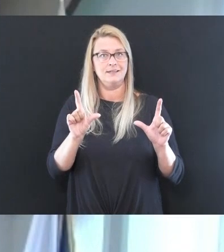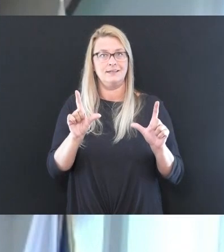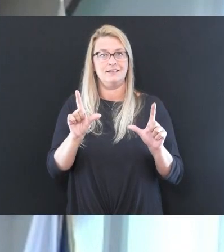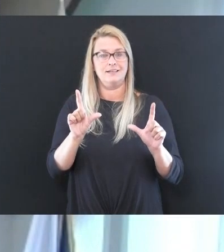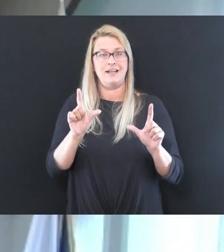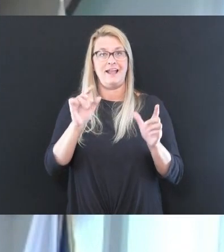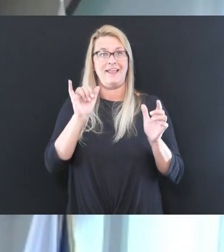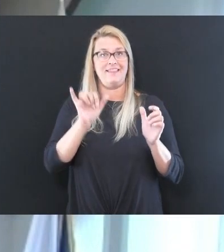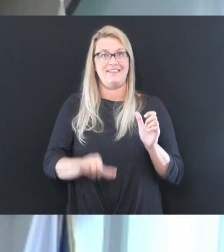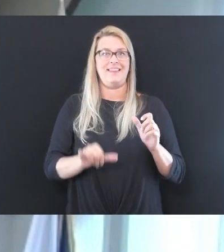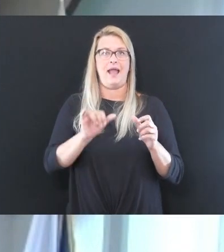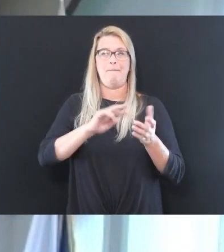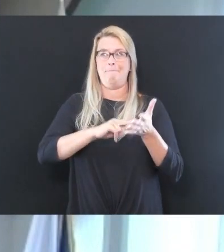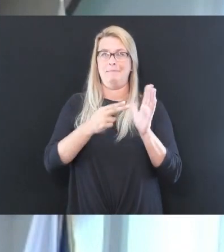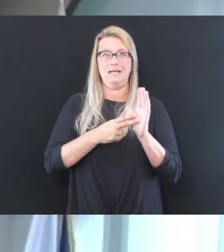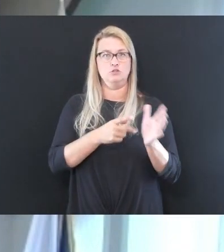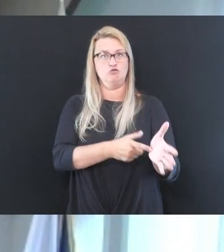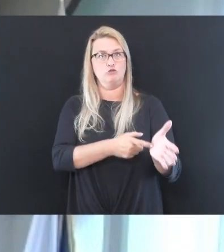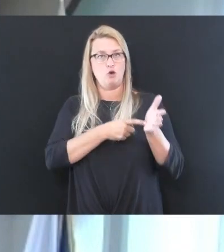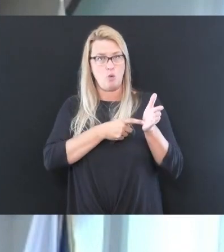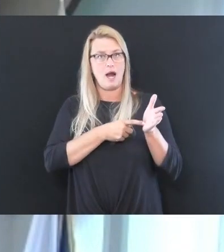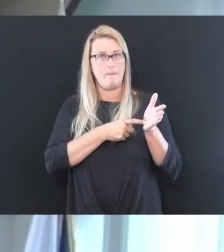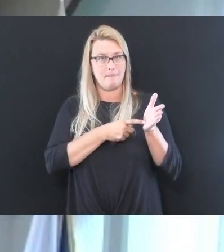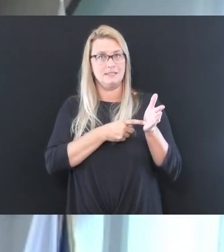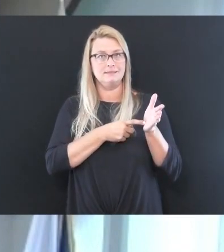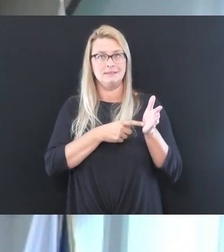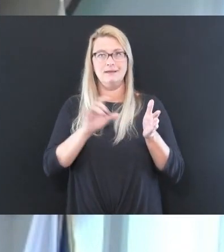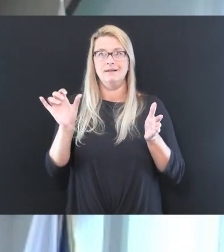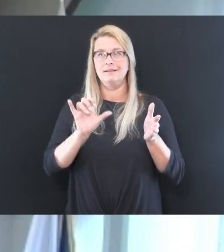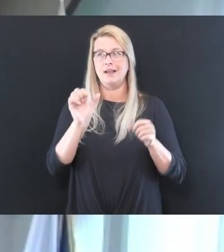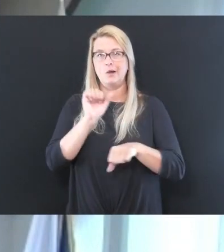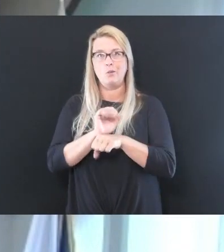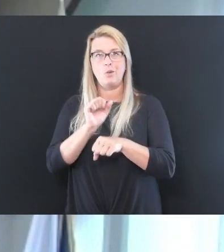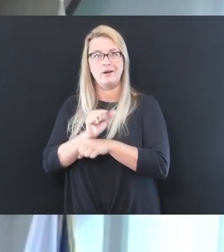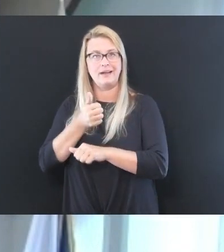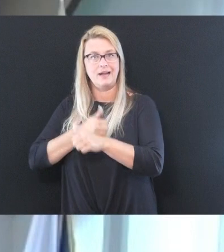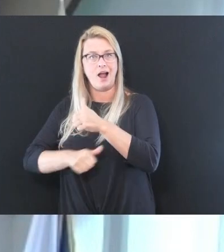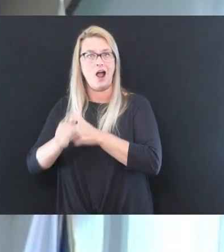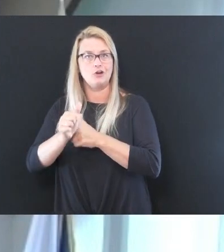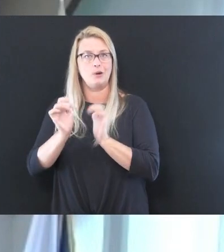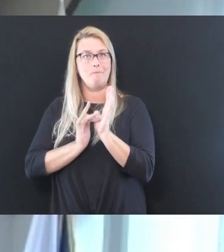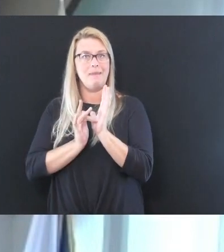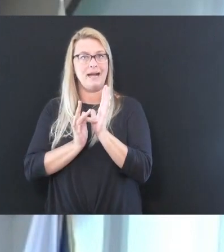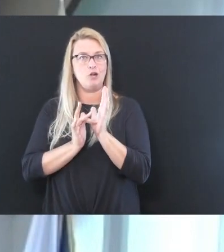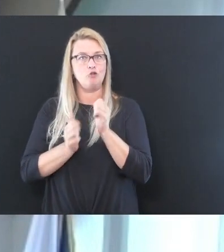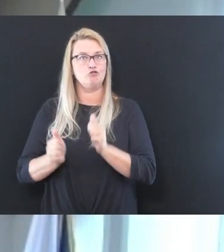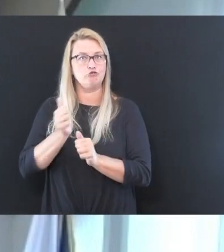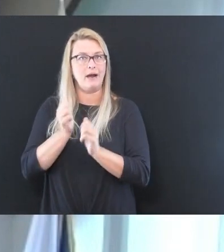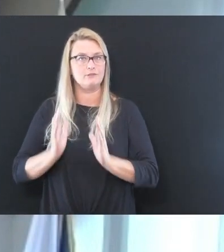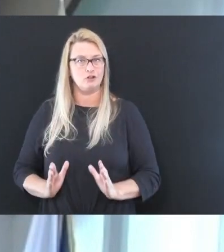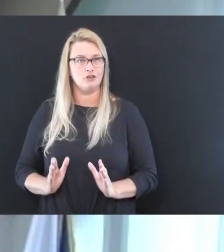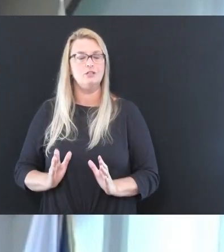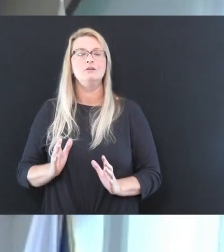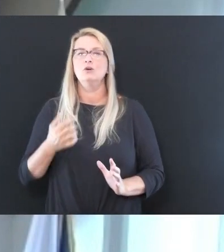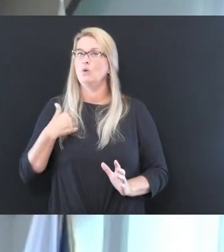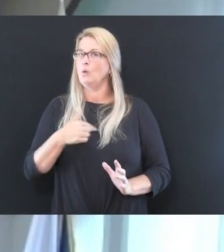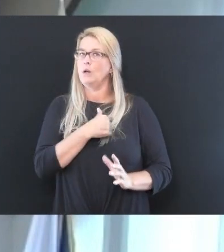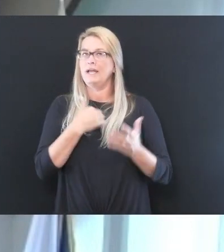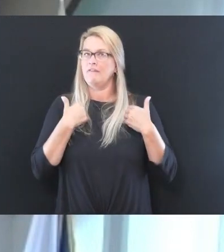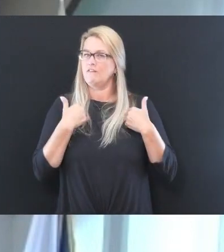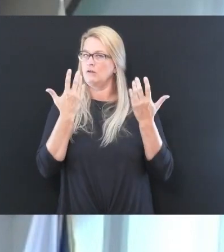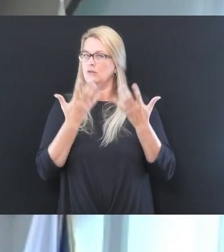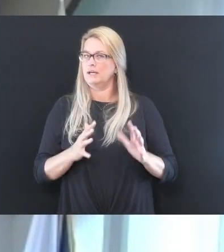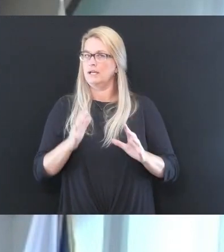that places certain requirements on them, such as working under the direction of a medical director. So we've already received multiple calls